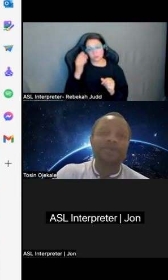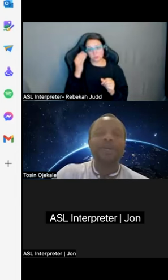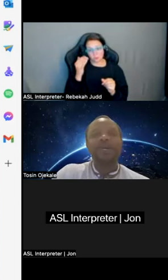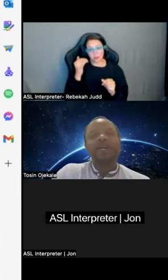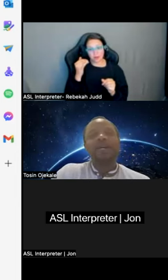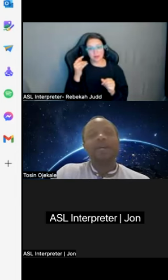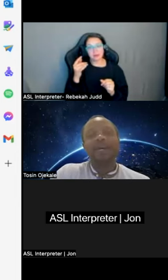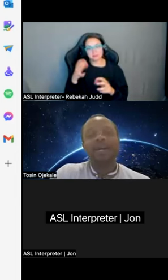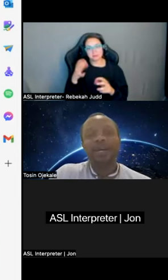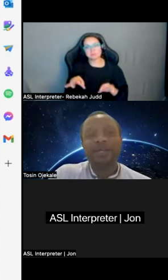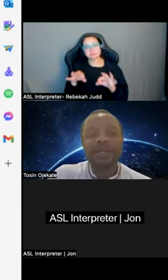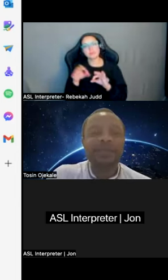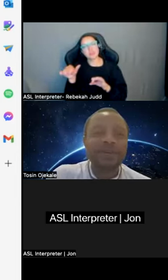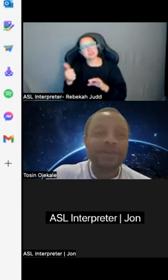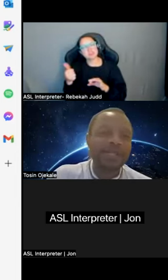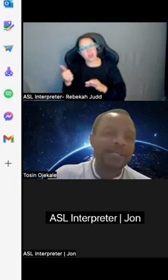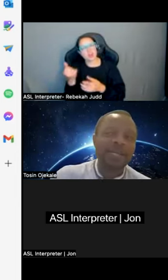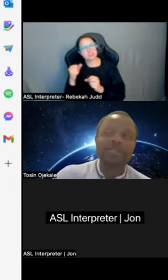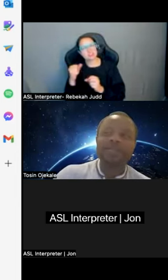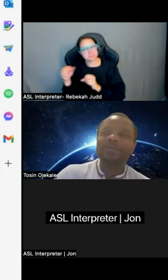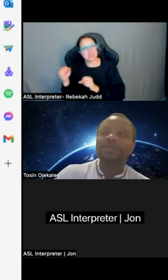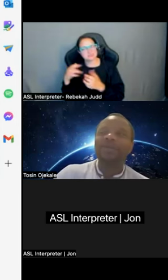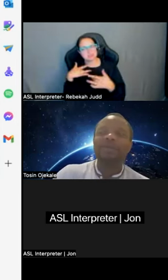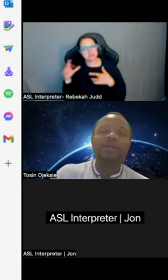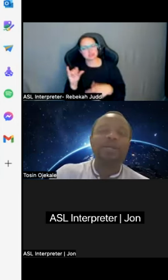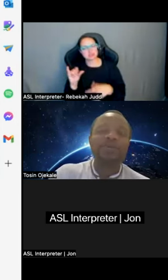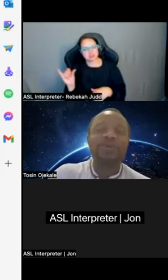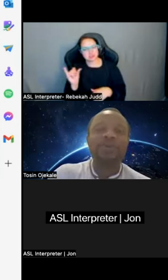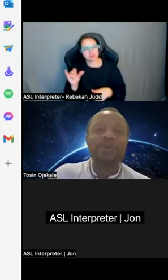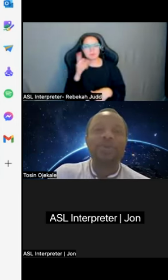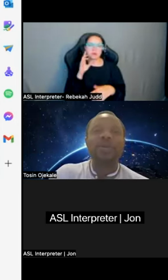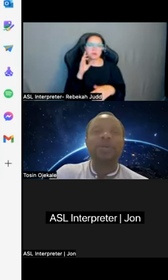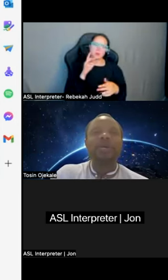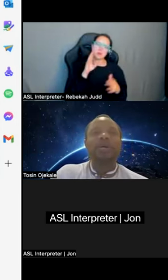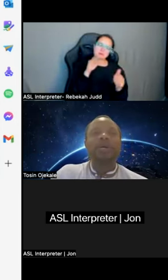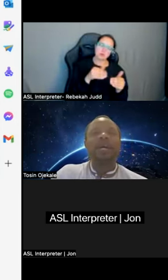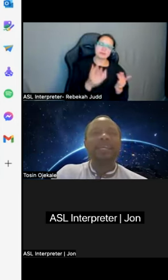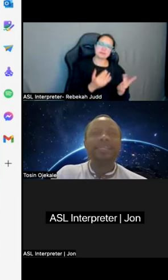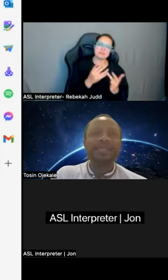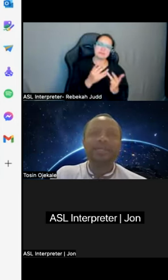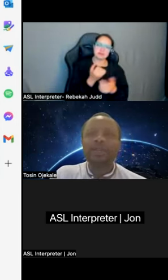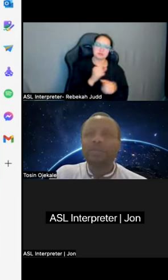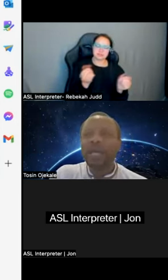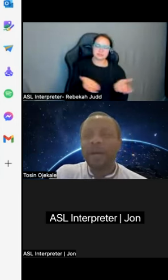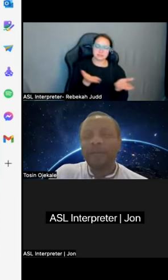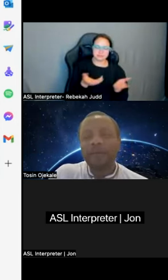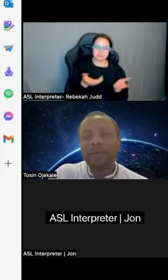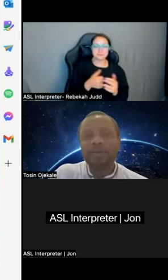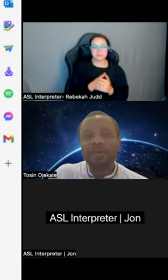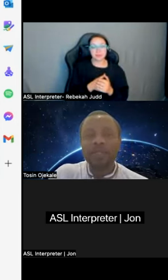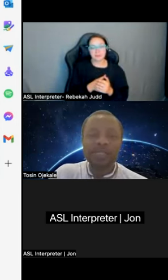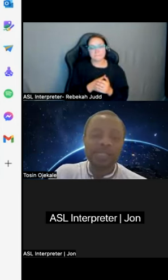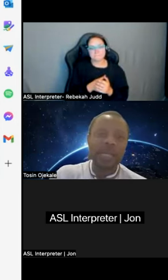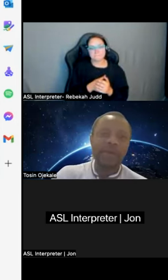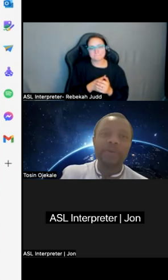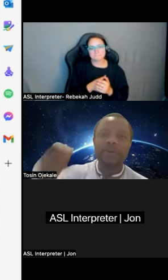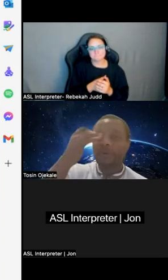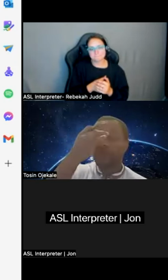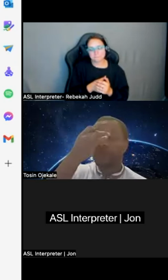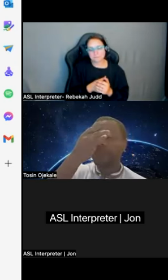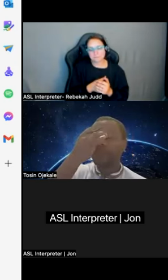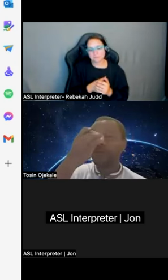of safety concerns that they will talk about as well. So, and it's going to be, apart from the onboarding